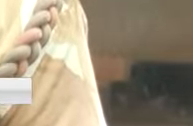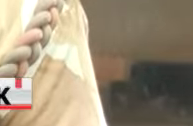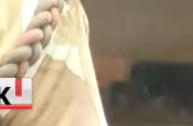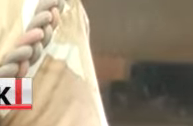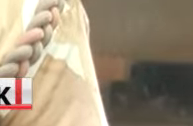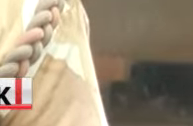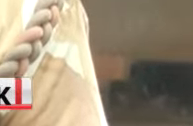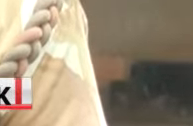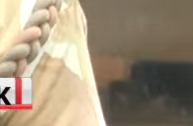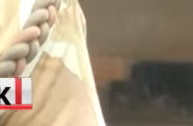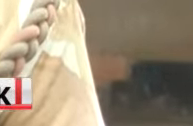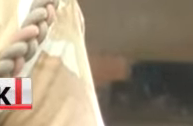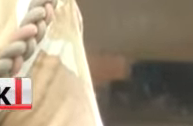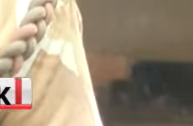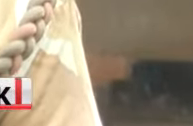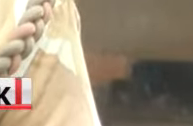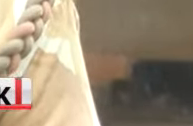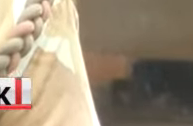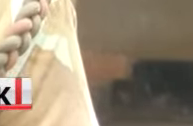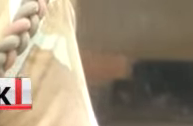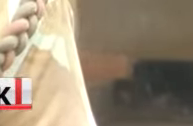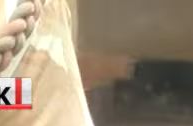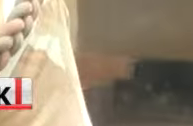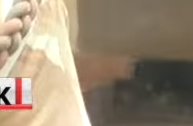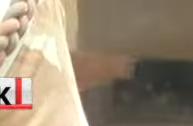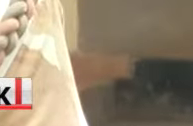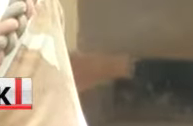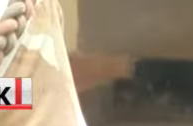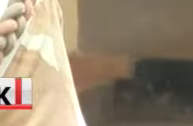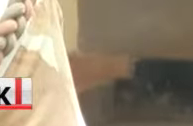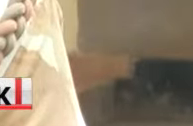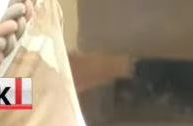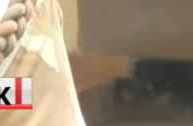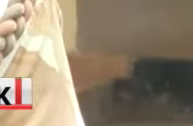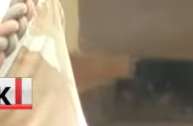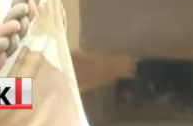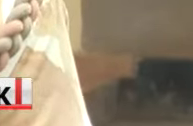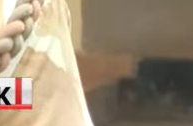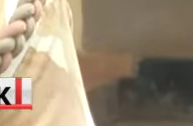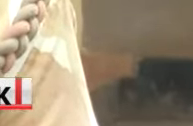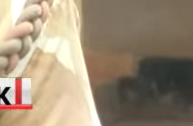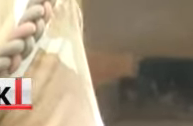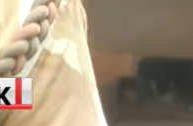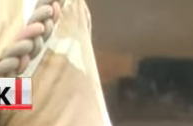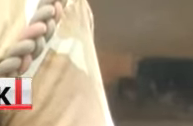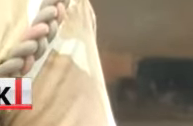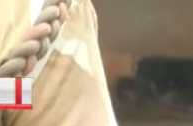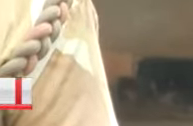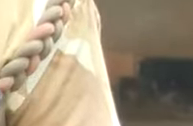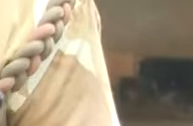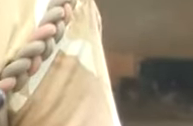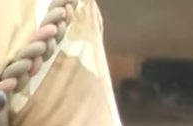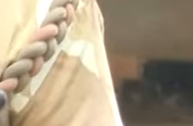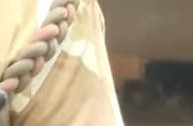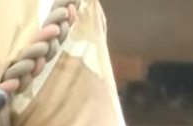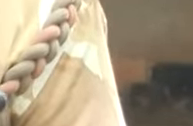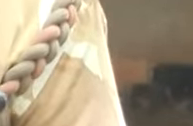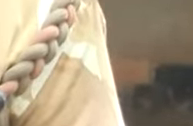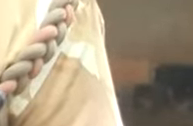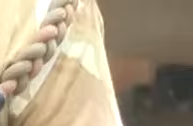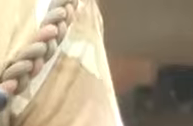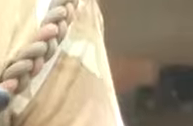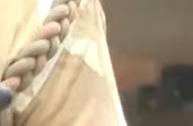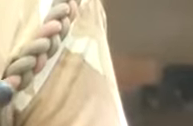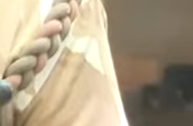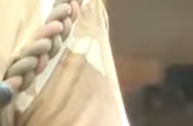is present within the park. Within the park, we have over 56 mammals which can be seen from time to